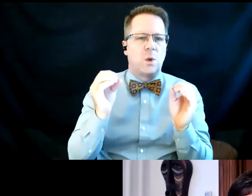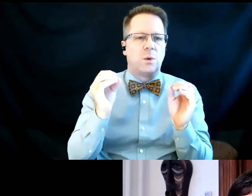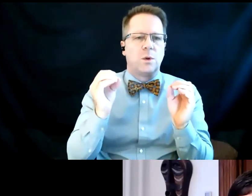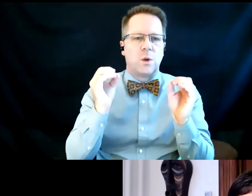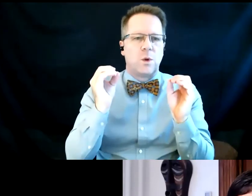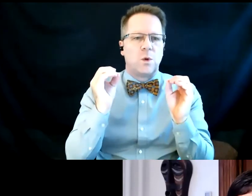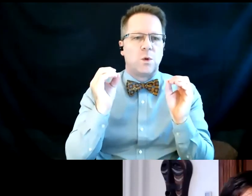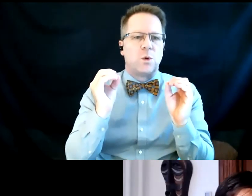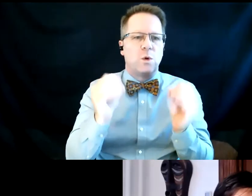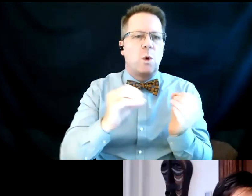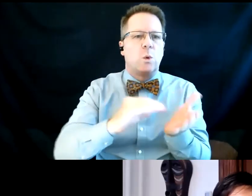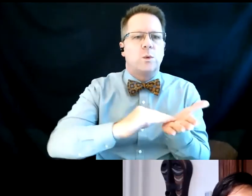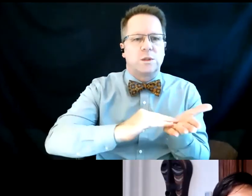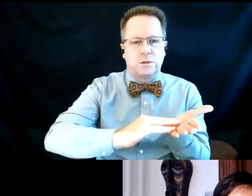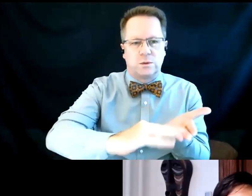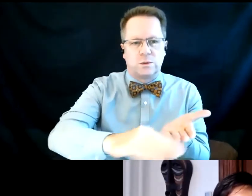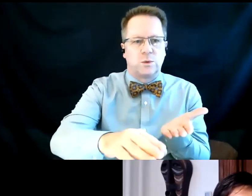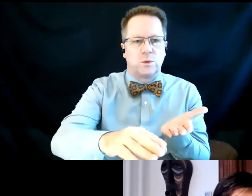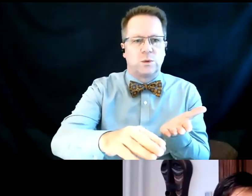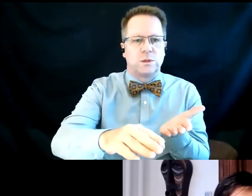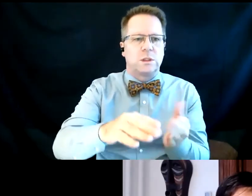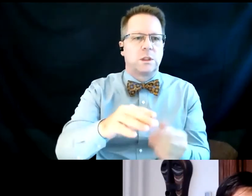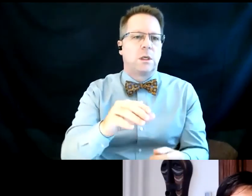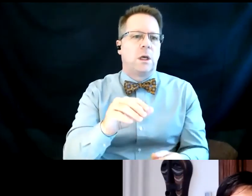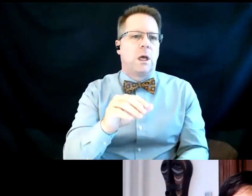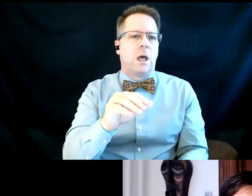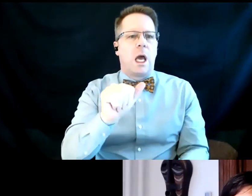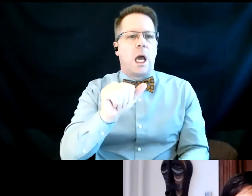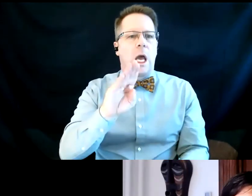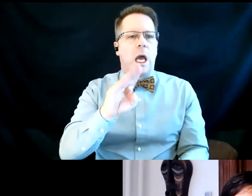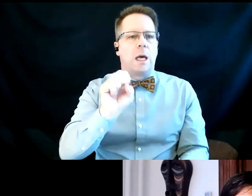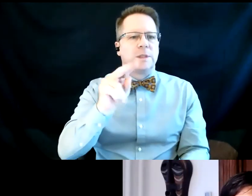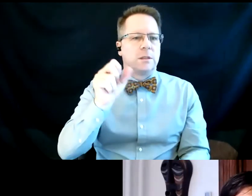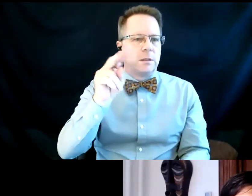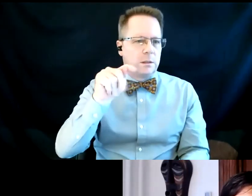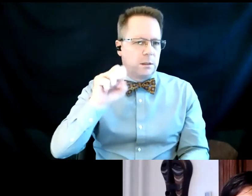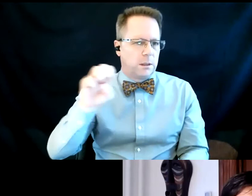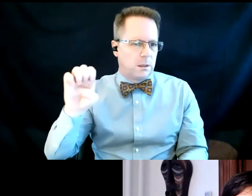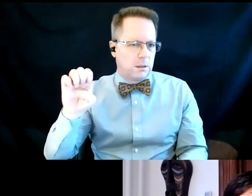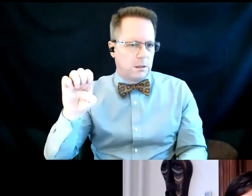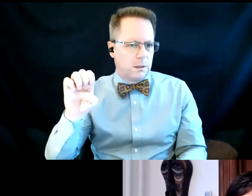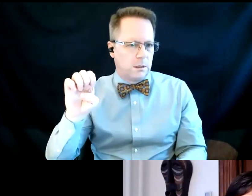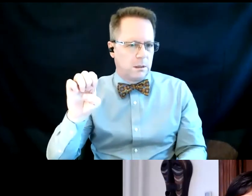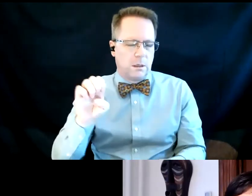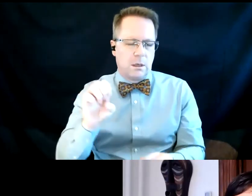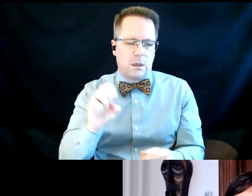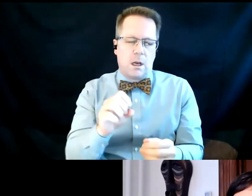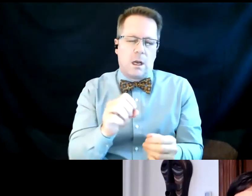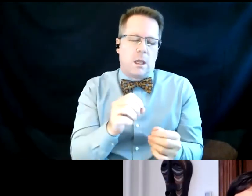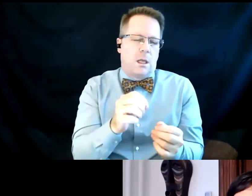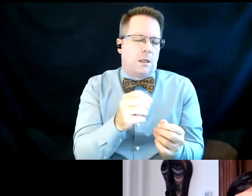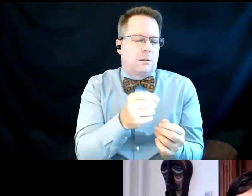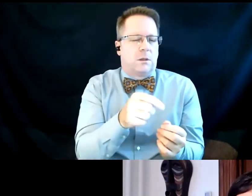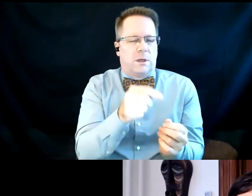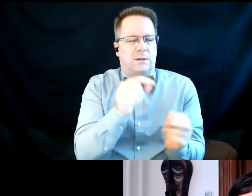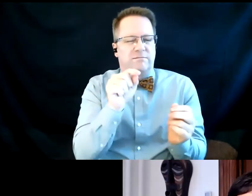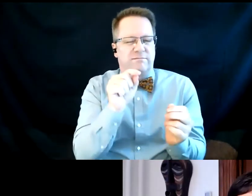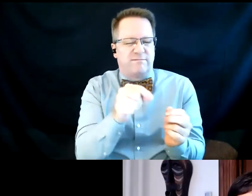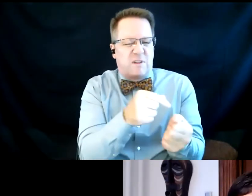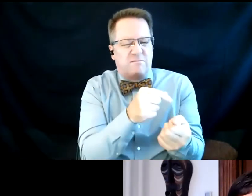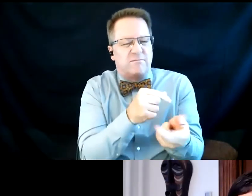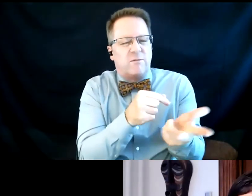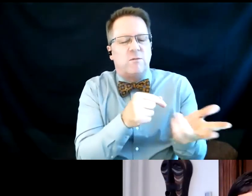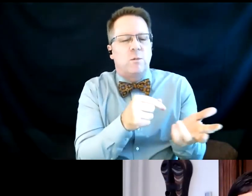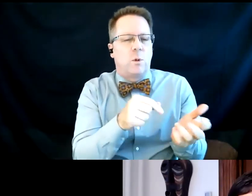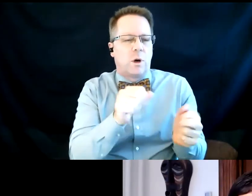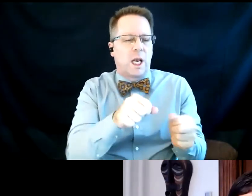Georgia, to return to a system where only people with a particular excuse can vote by mail. So we're in for a big fight there, and